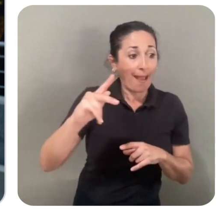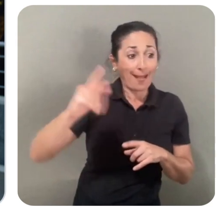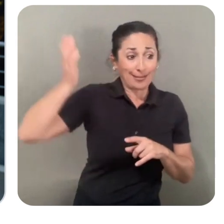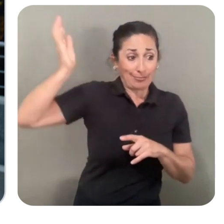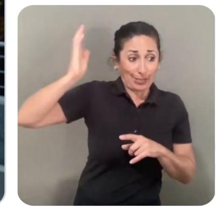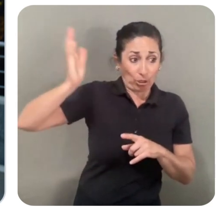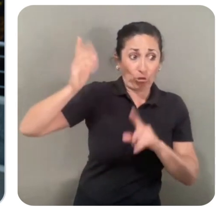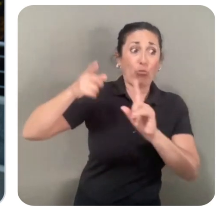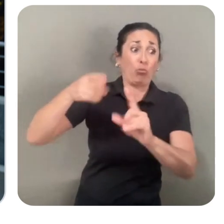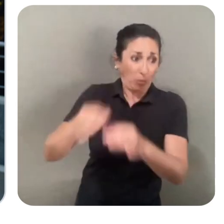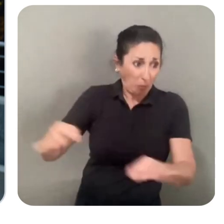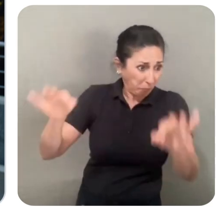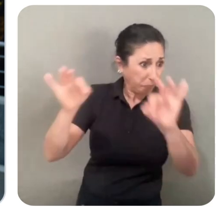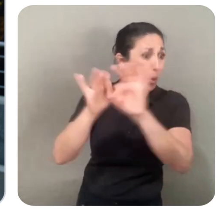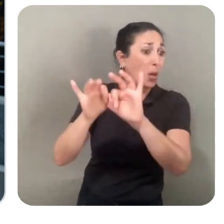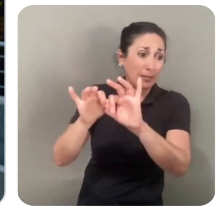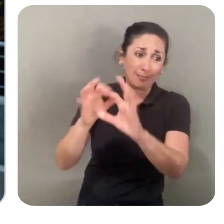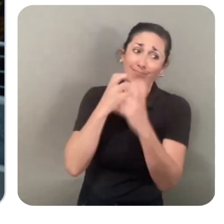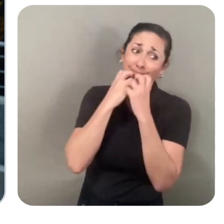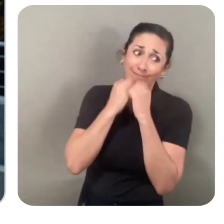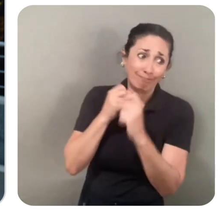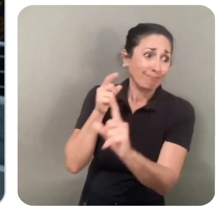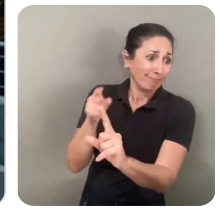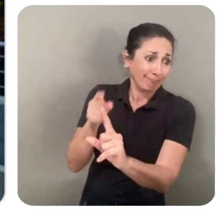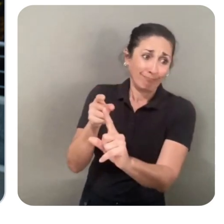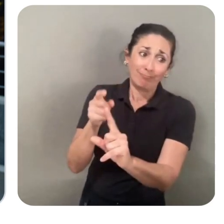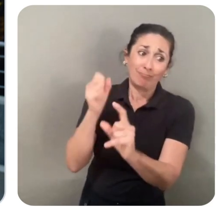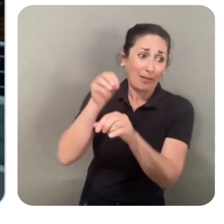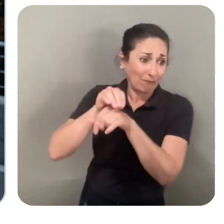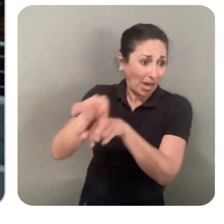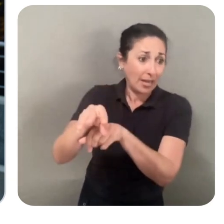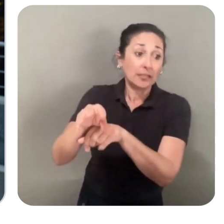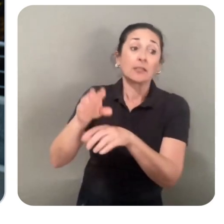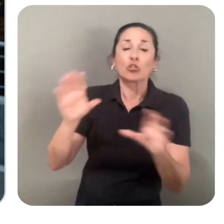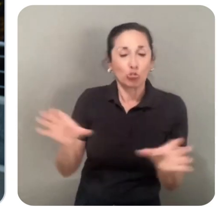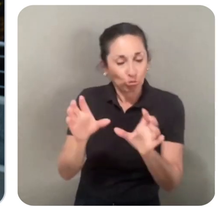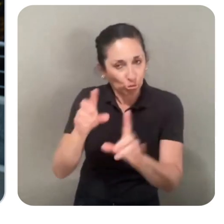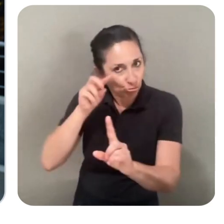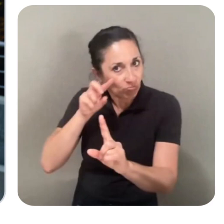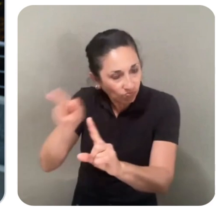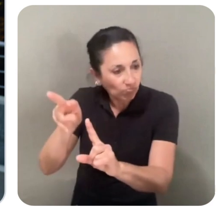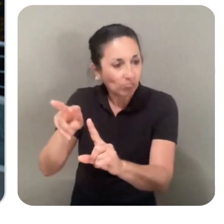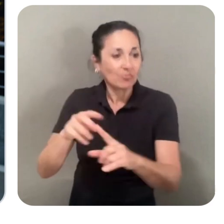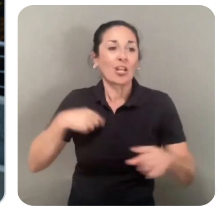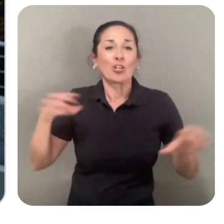encourage you to investigate them, and I look forward to the next generation of Quest 3 apps.